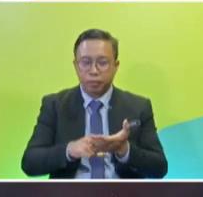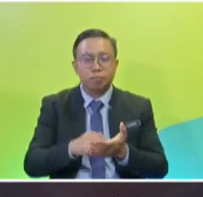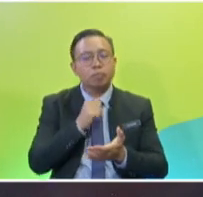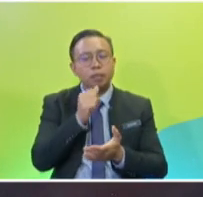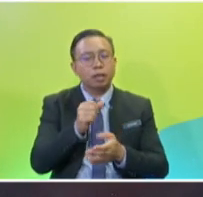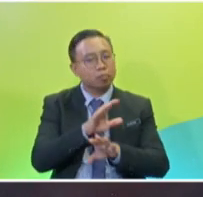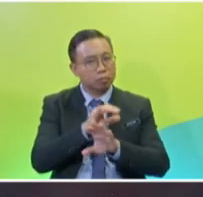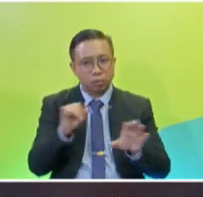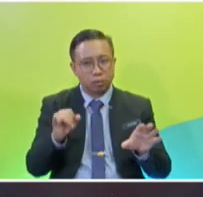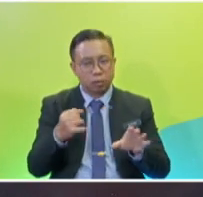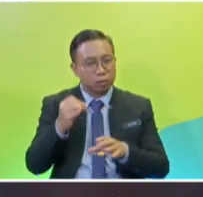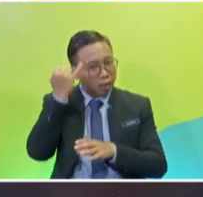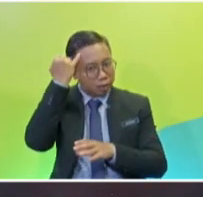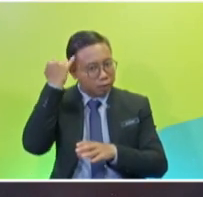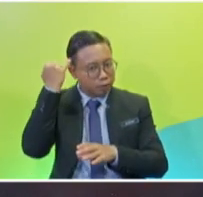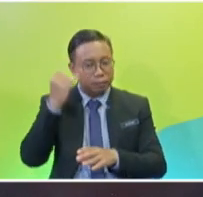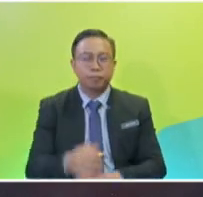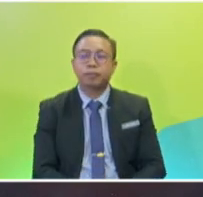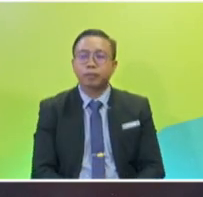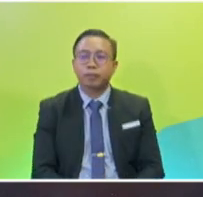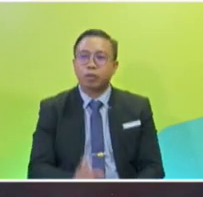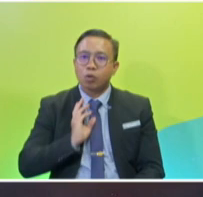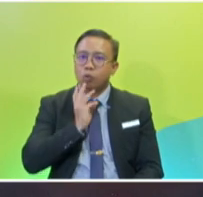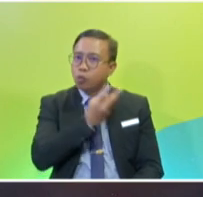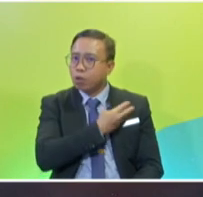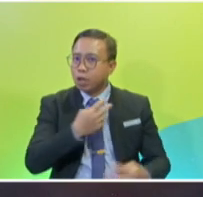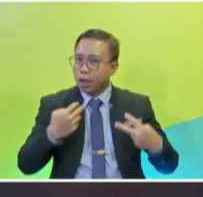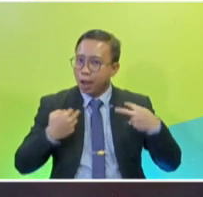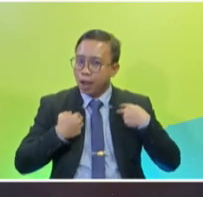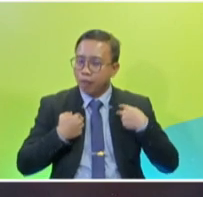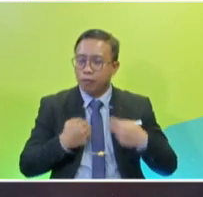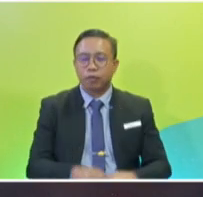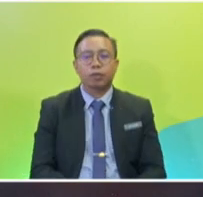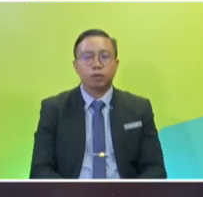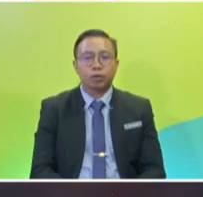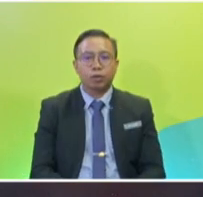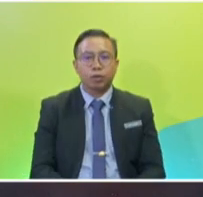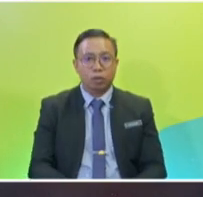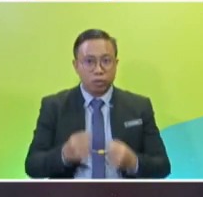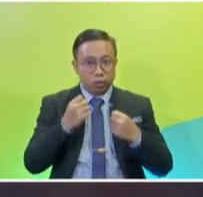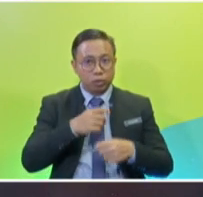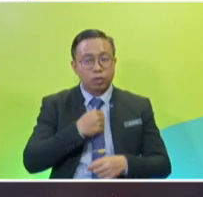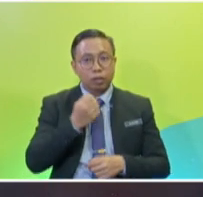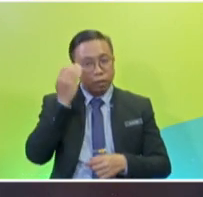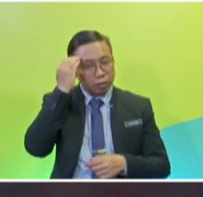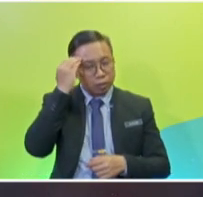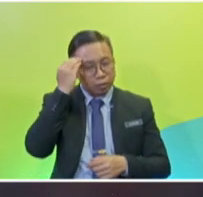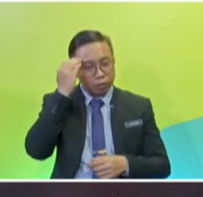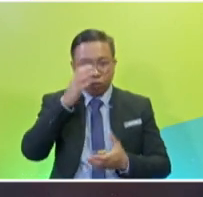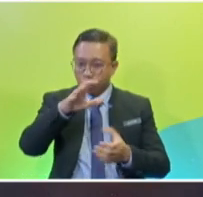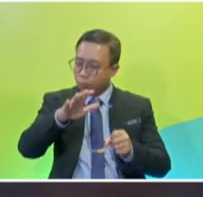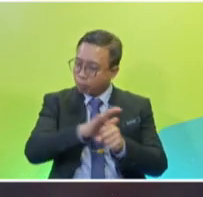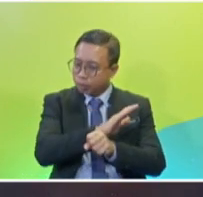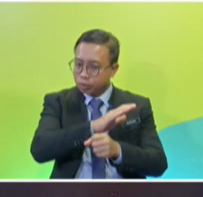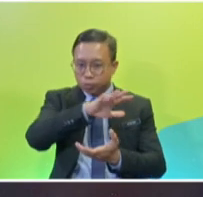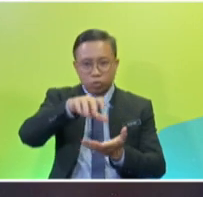So all this will be like, they have to have awareness mm-hmm. to complete all these elements to be able